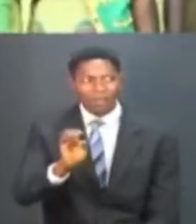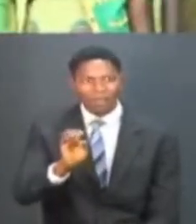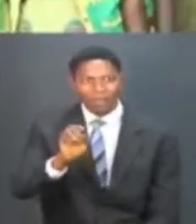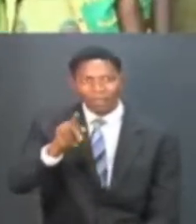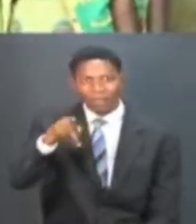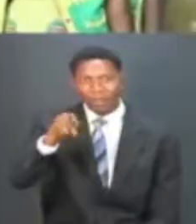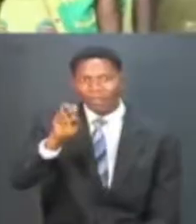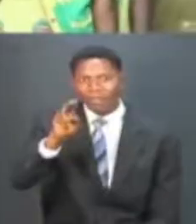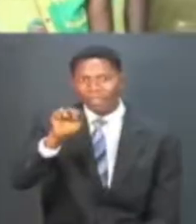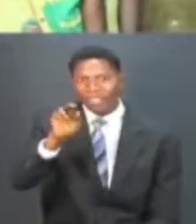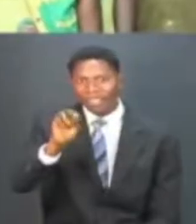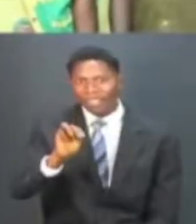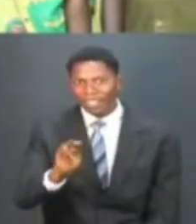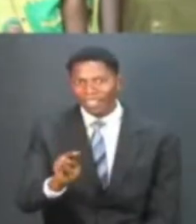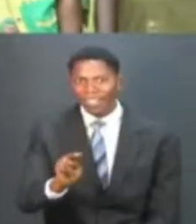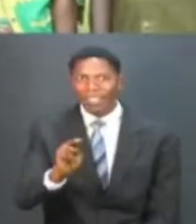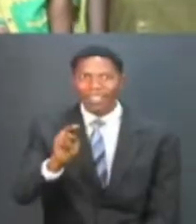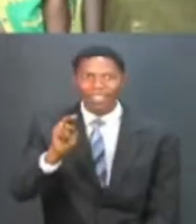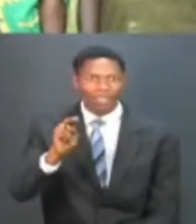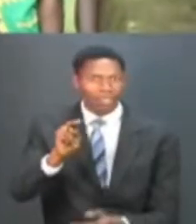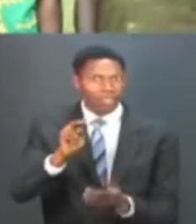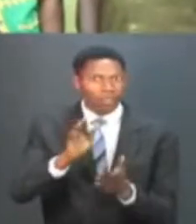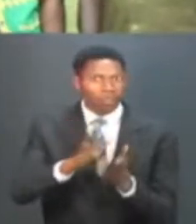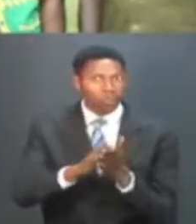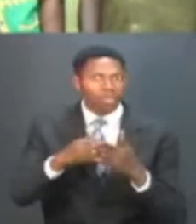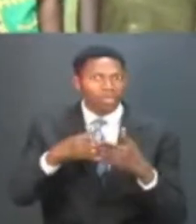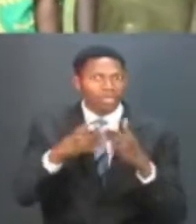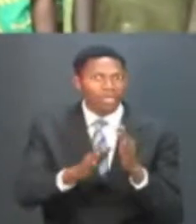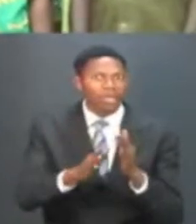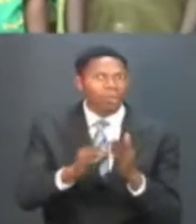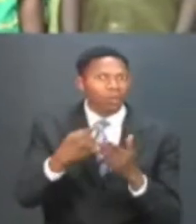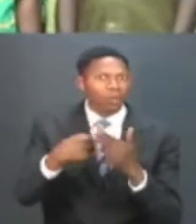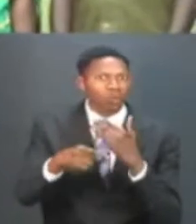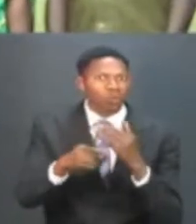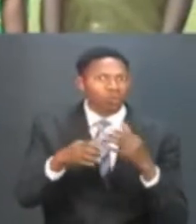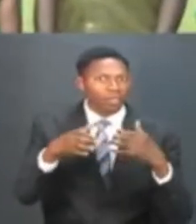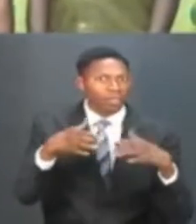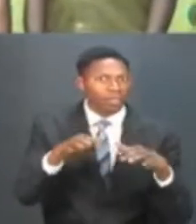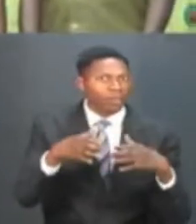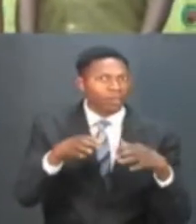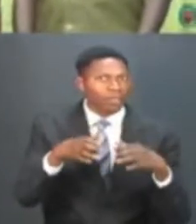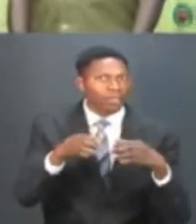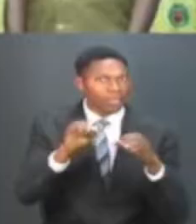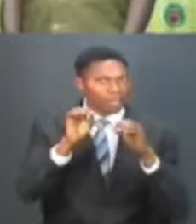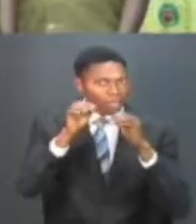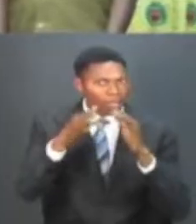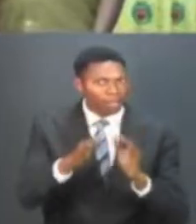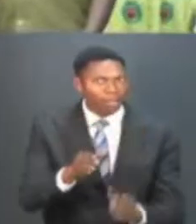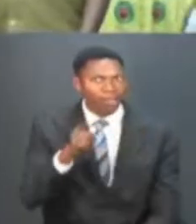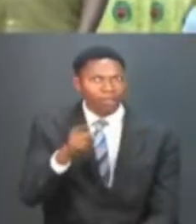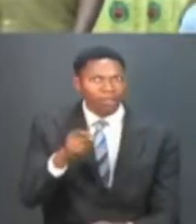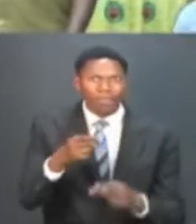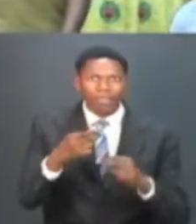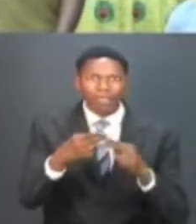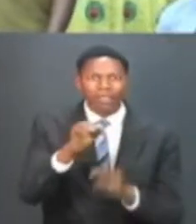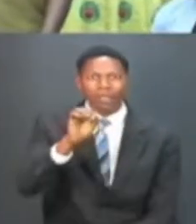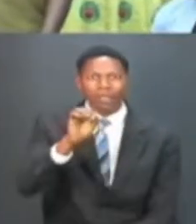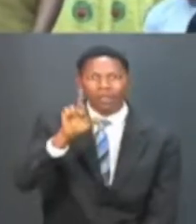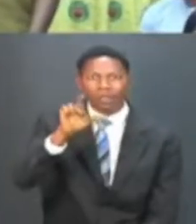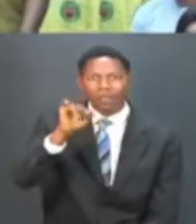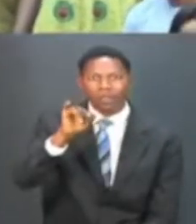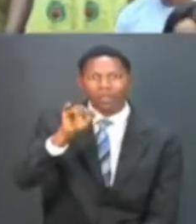led by the form master in the person of Oliver